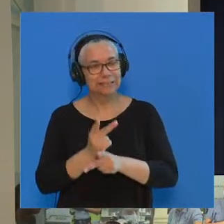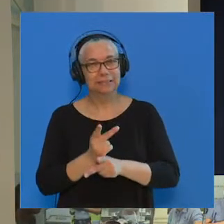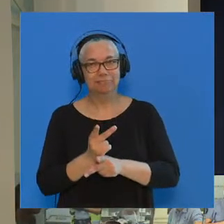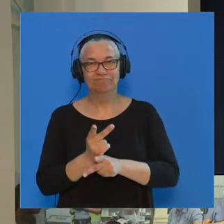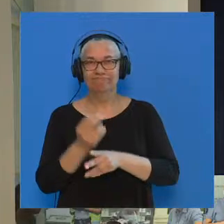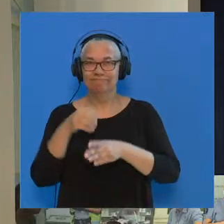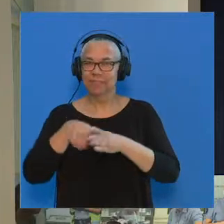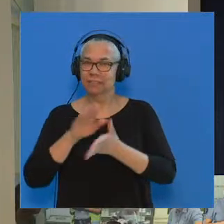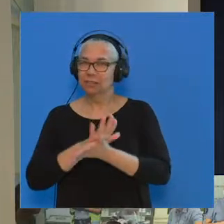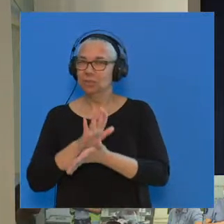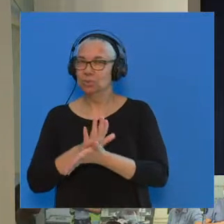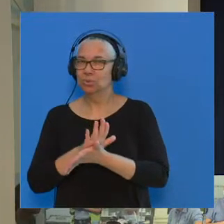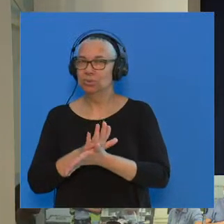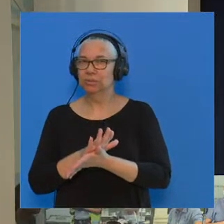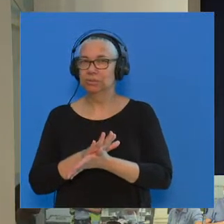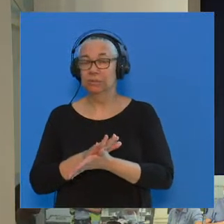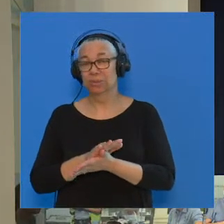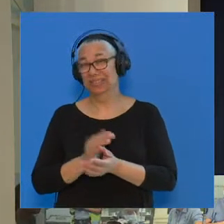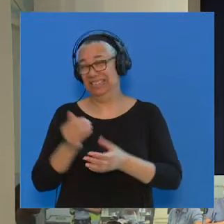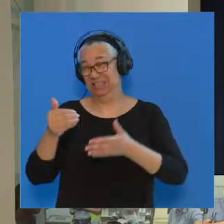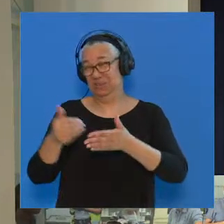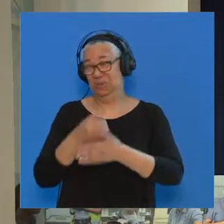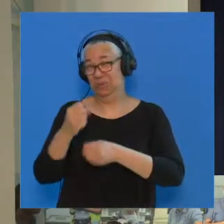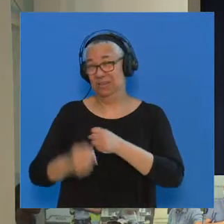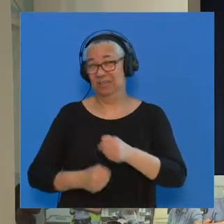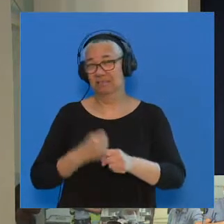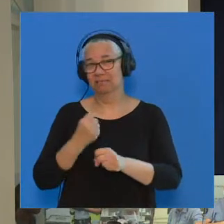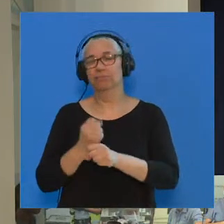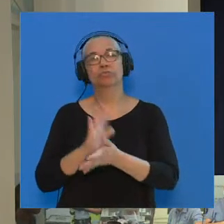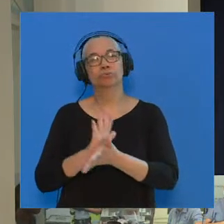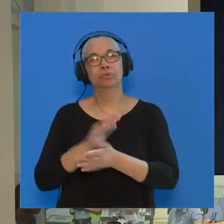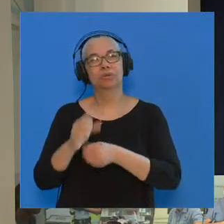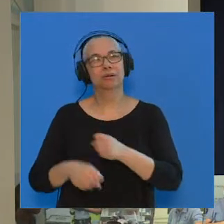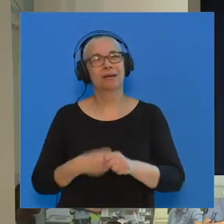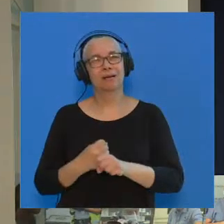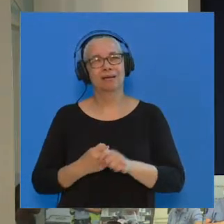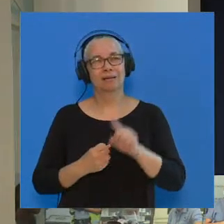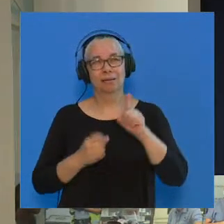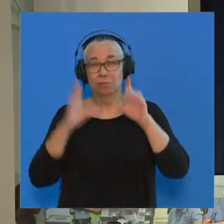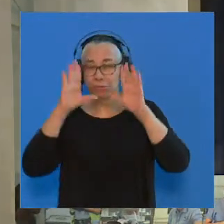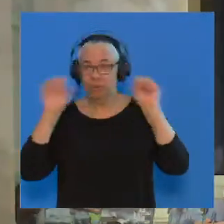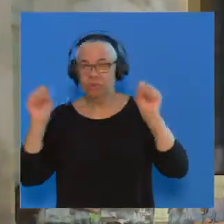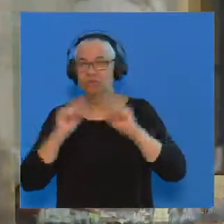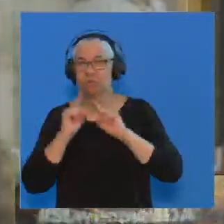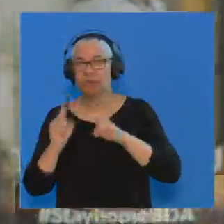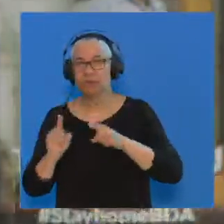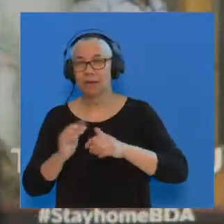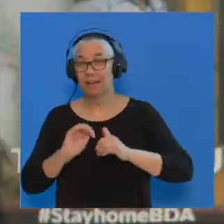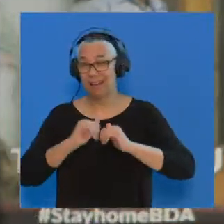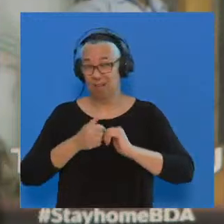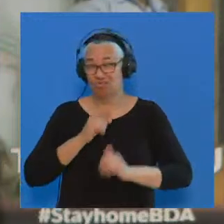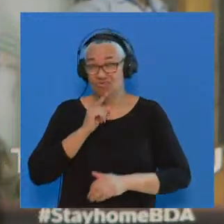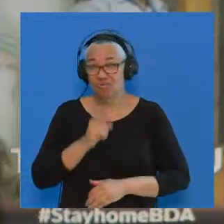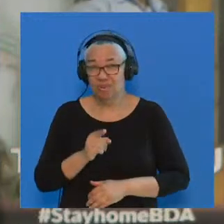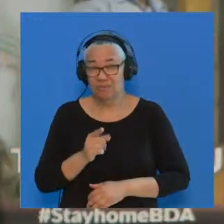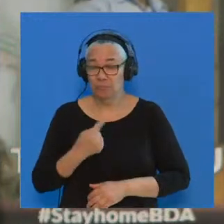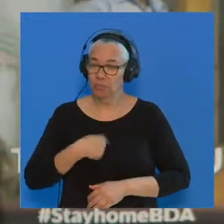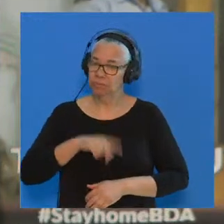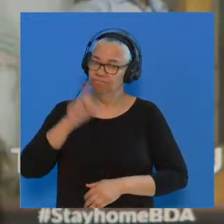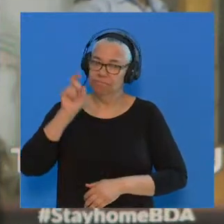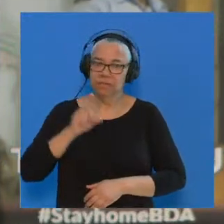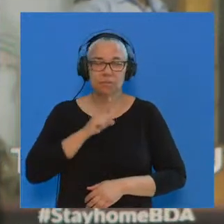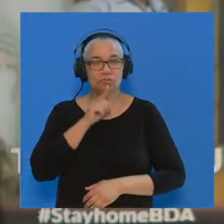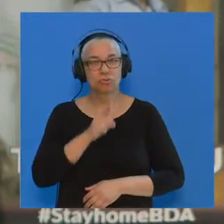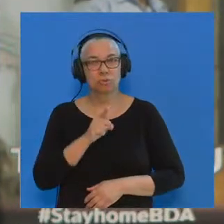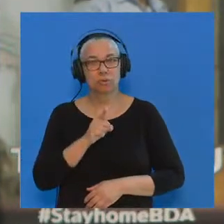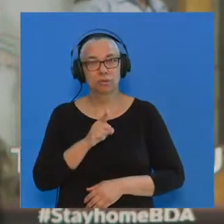when they come back in the new academic year? How confident are we? I would say that we have to be confident that we're going to